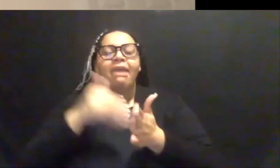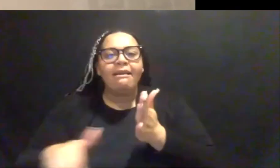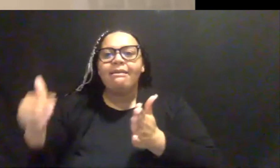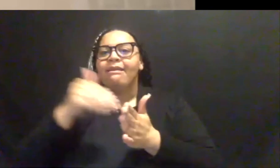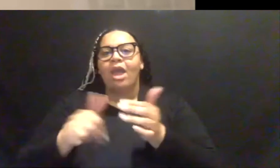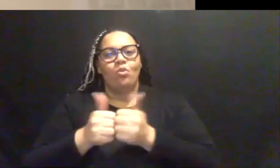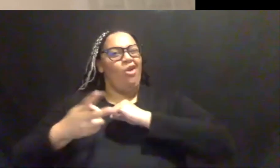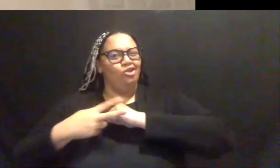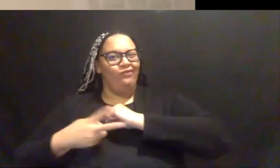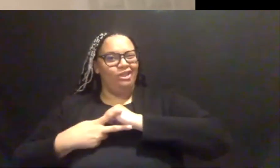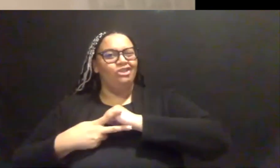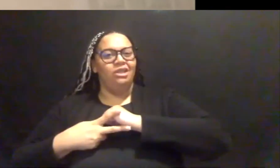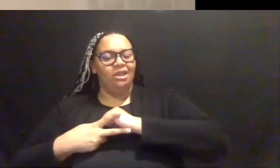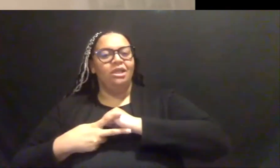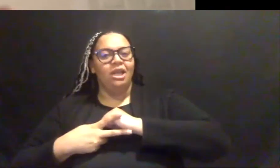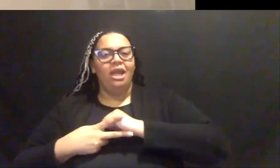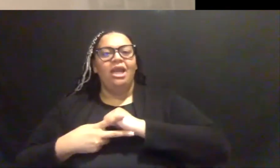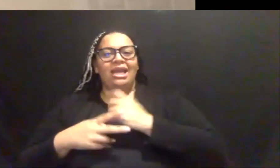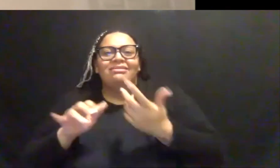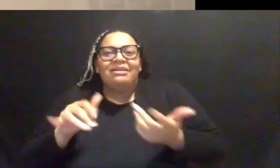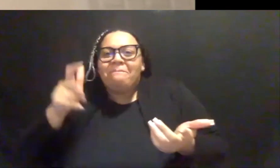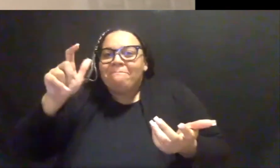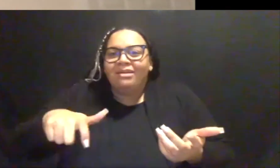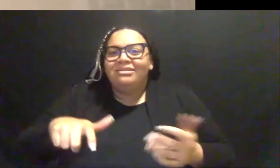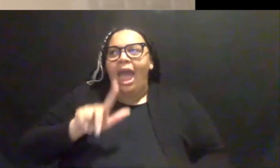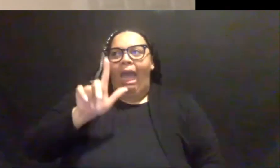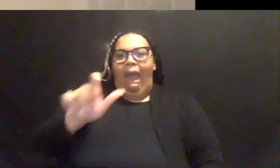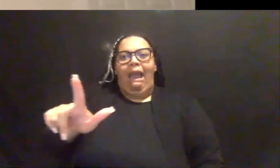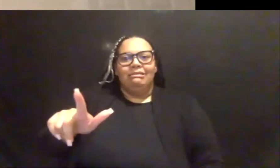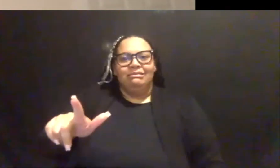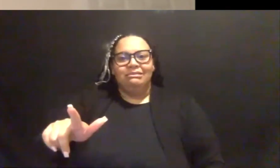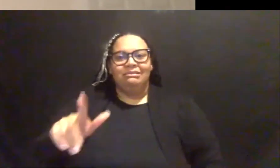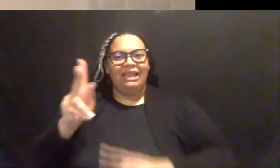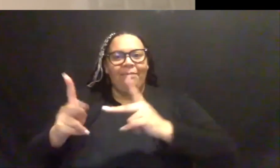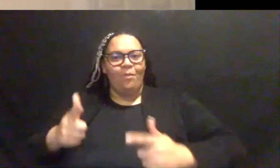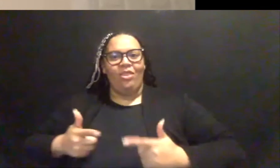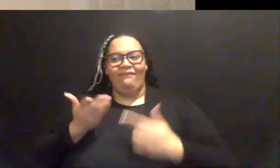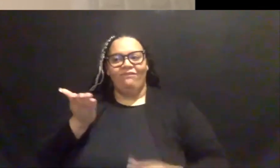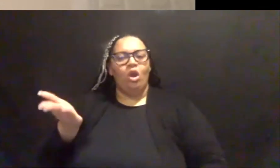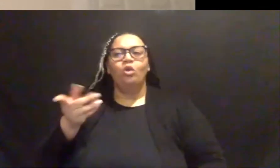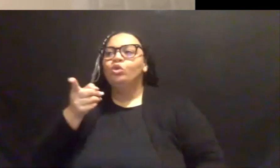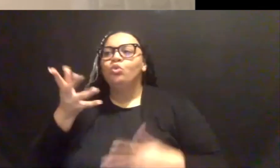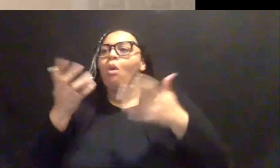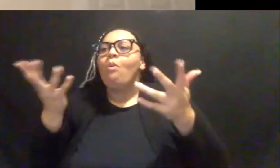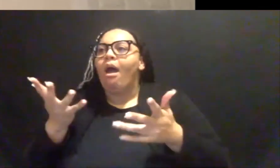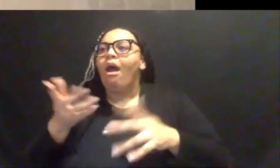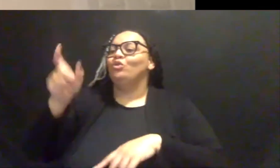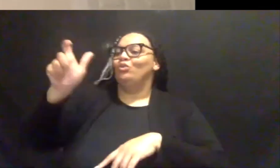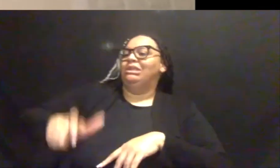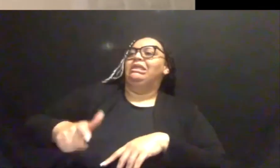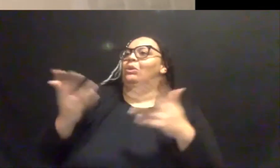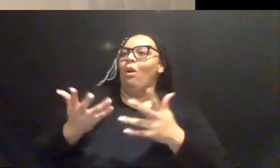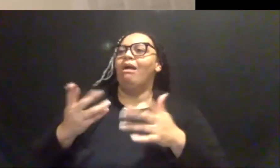is that, you know, you have to ask the villagers, what is it that you want, right? What is it that you need?